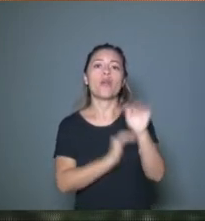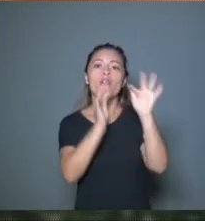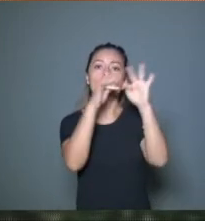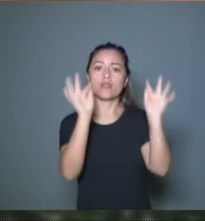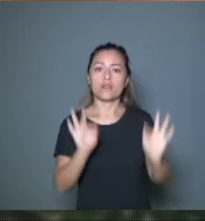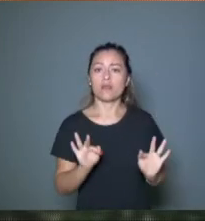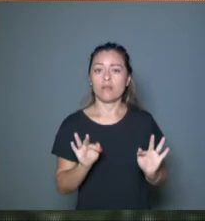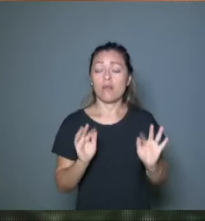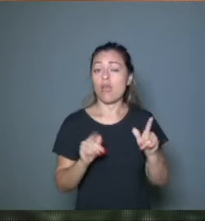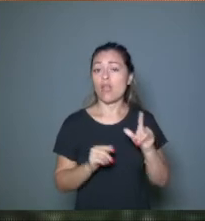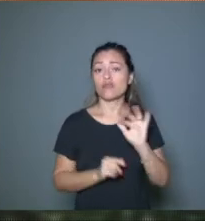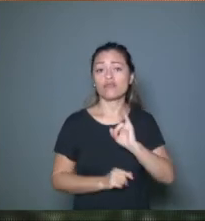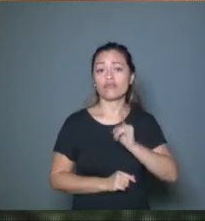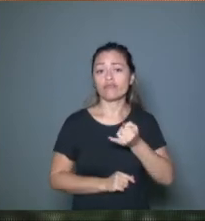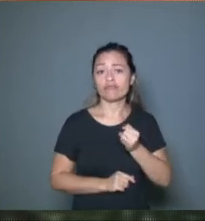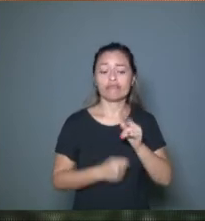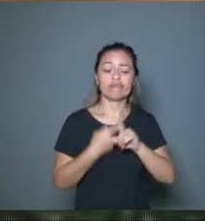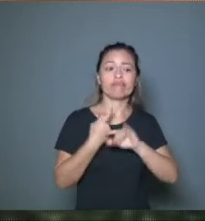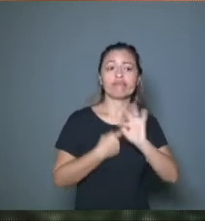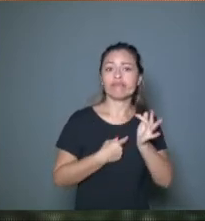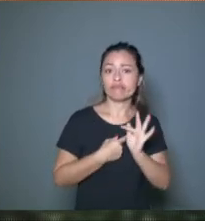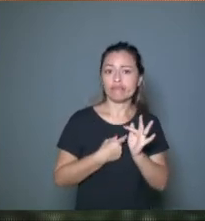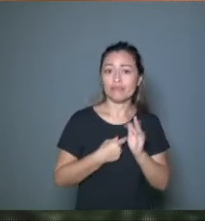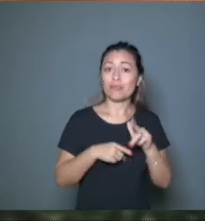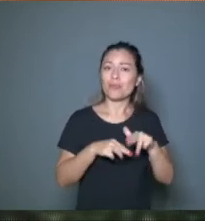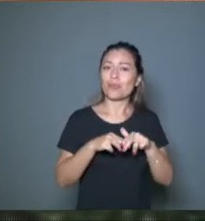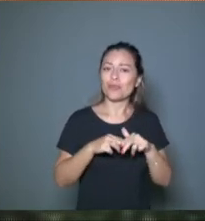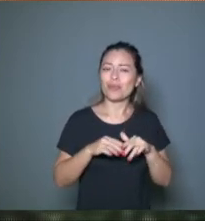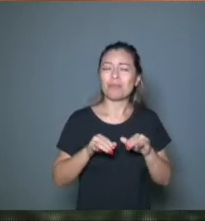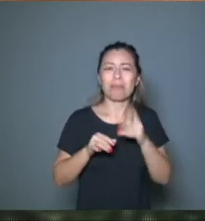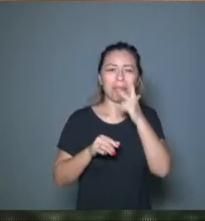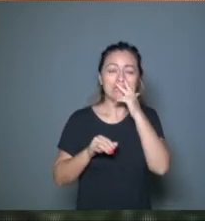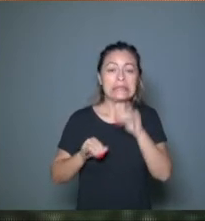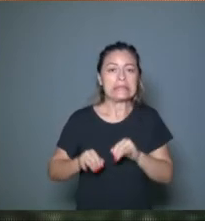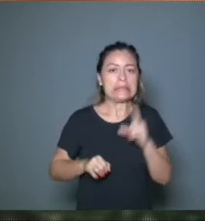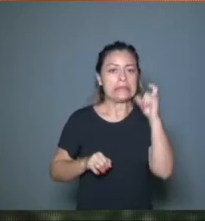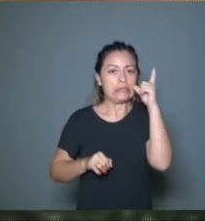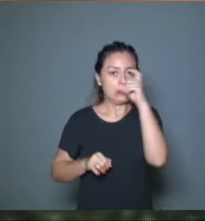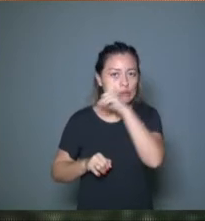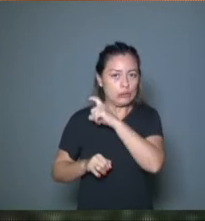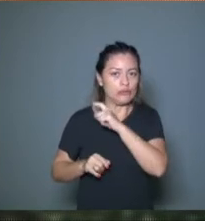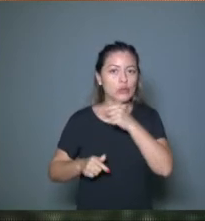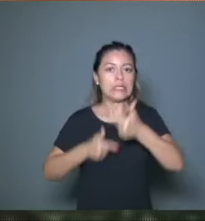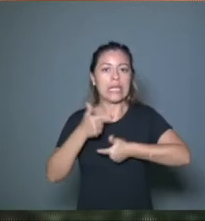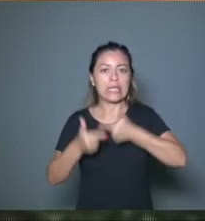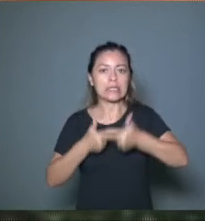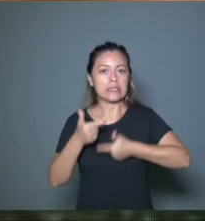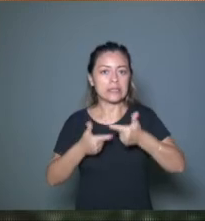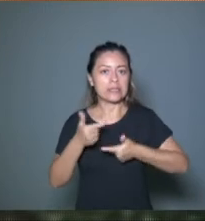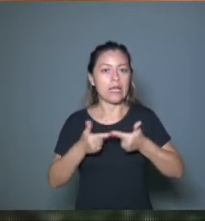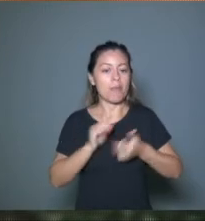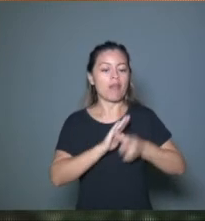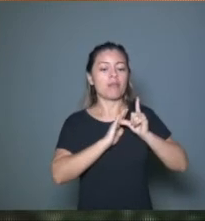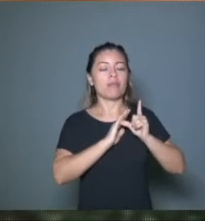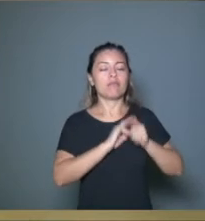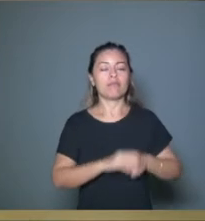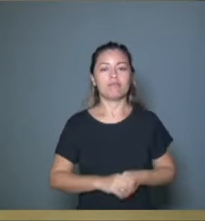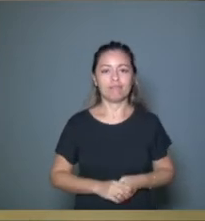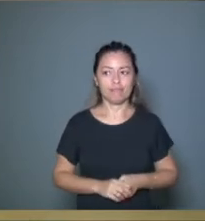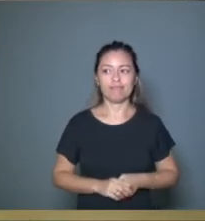suppliers. So payments that would come due in January, February. So that's why we had